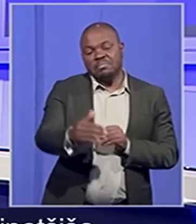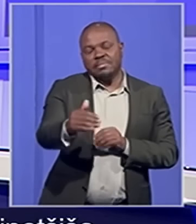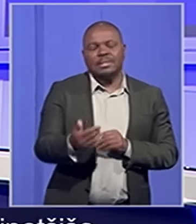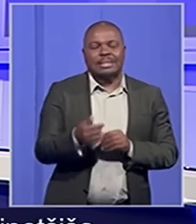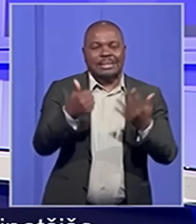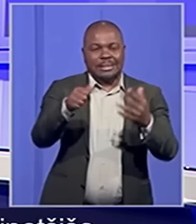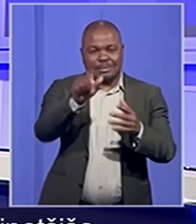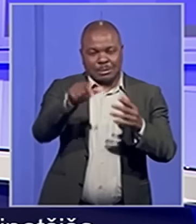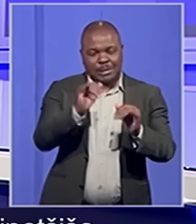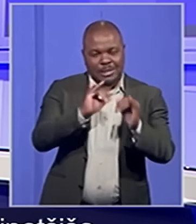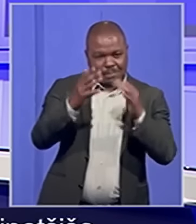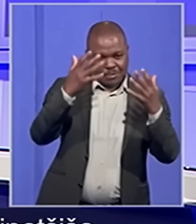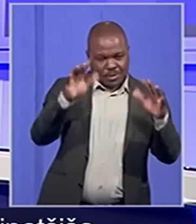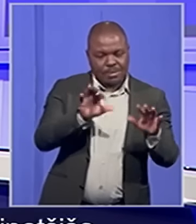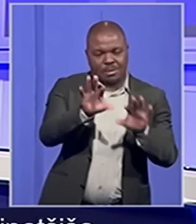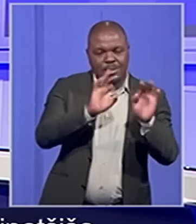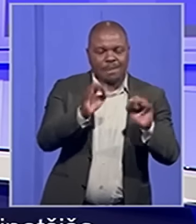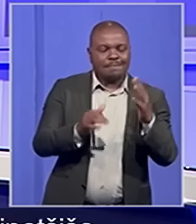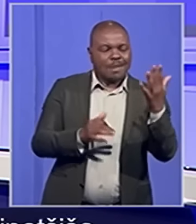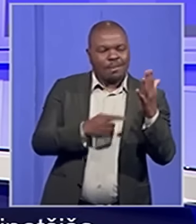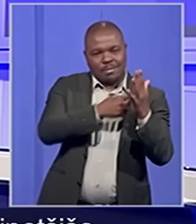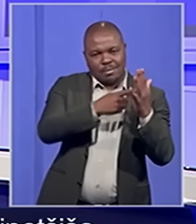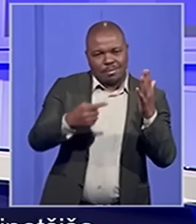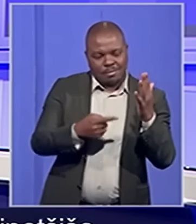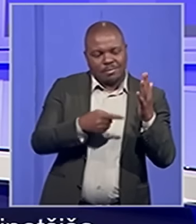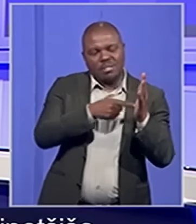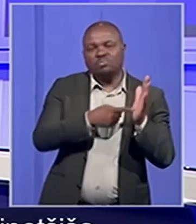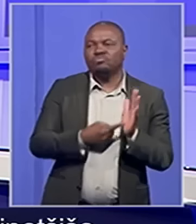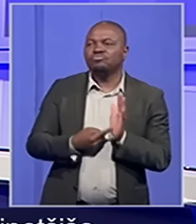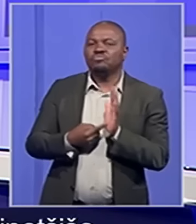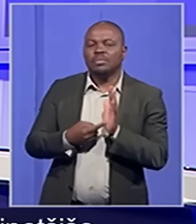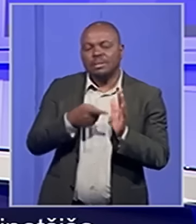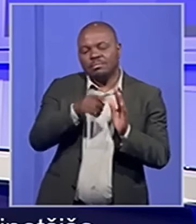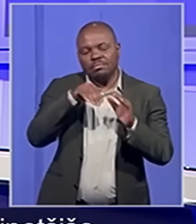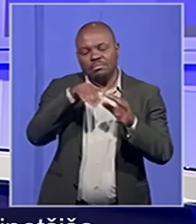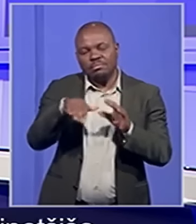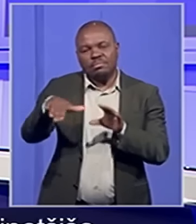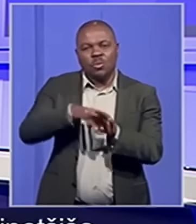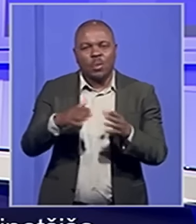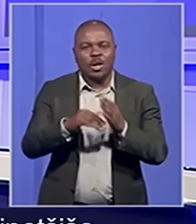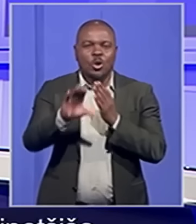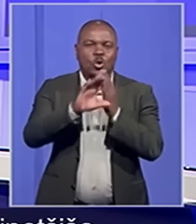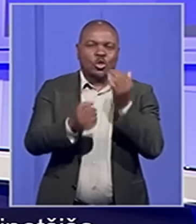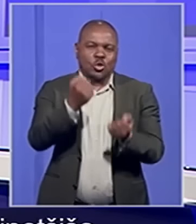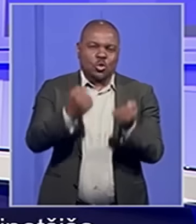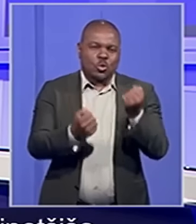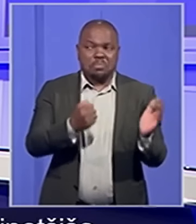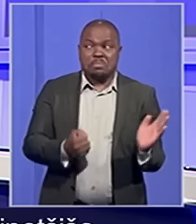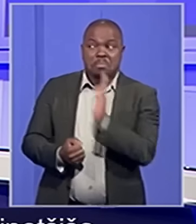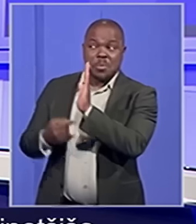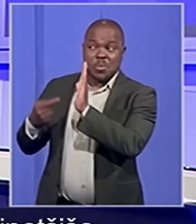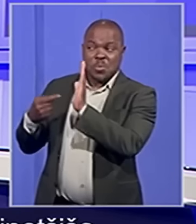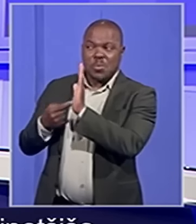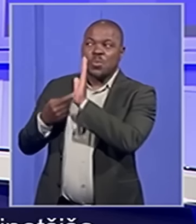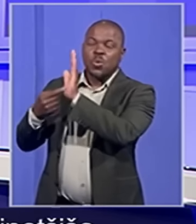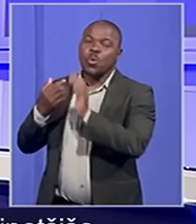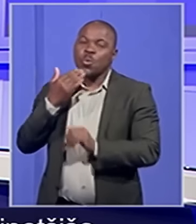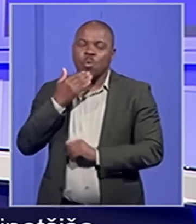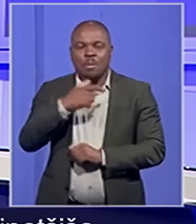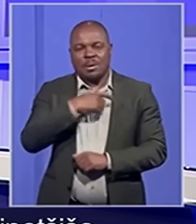tshela a bao ba tsenetšego phenkgišano ya dikgoba tša mešomo kgorotsheko ya molaotheo go mopresidente Cyril Ramaphosa. Se se latela morago ga